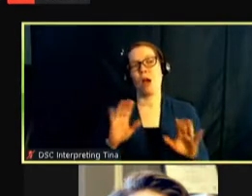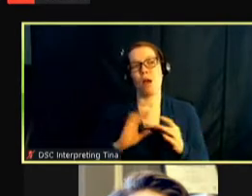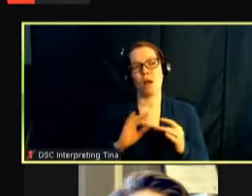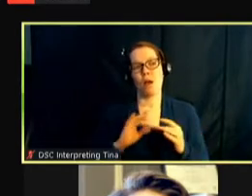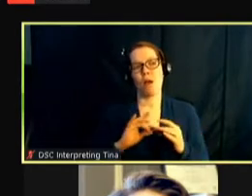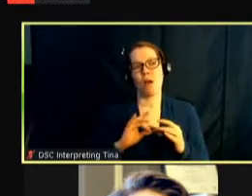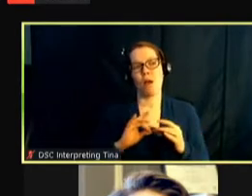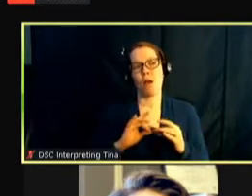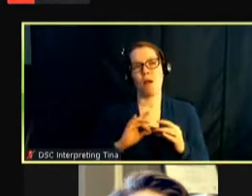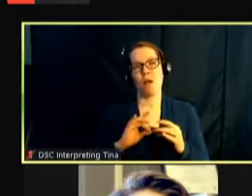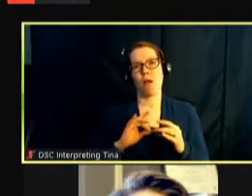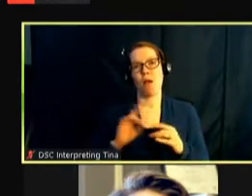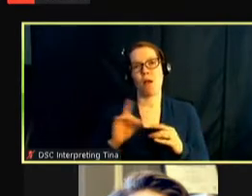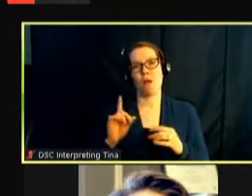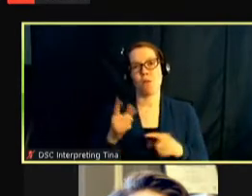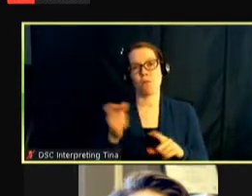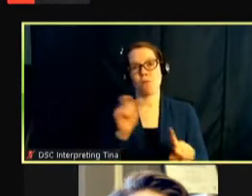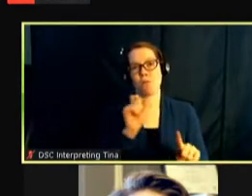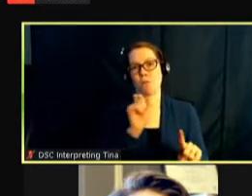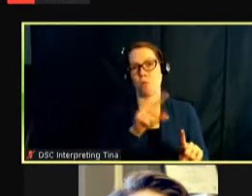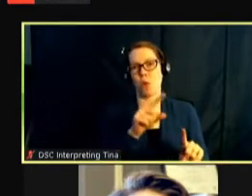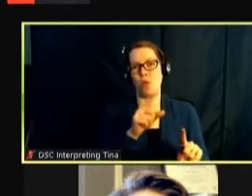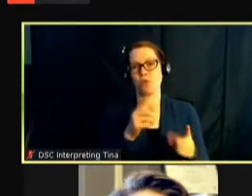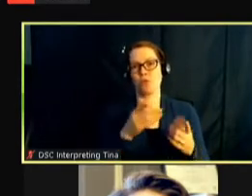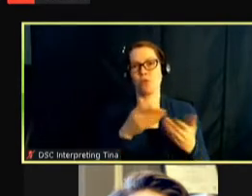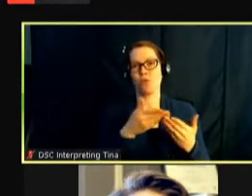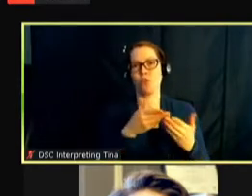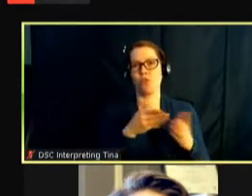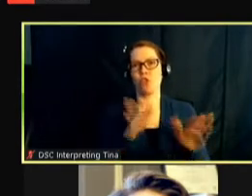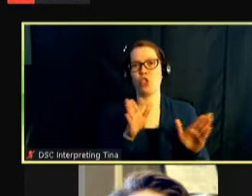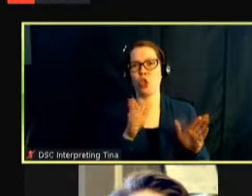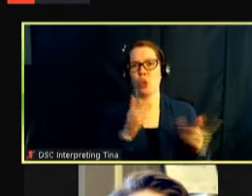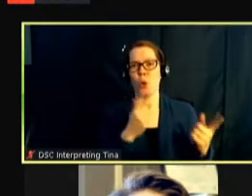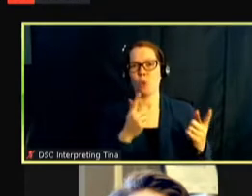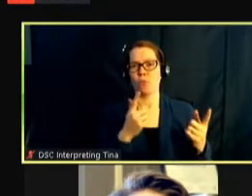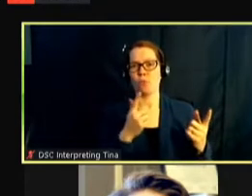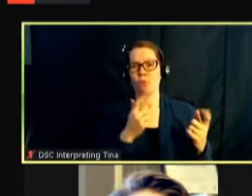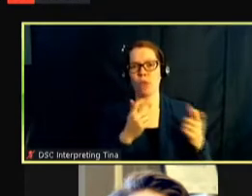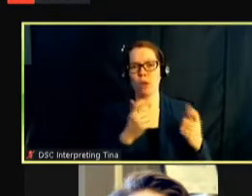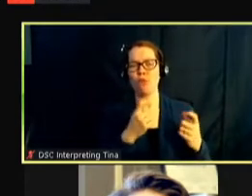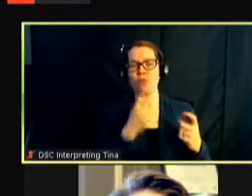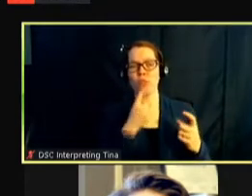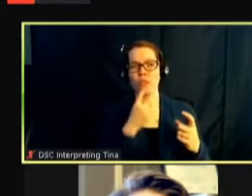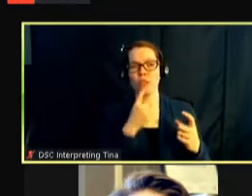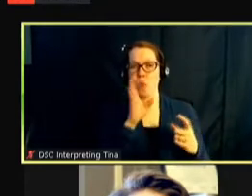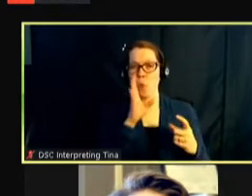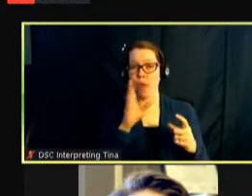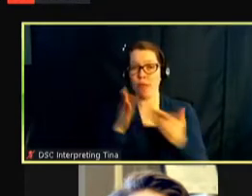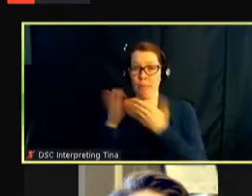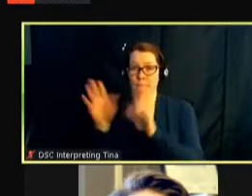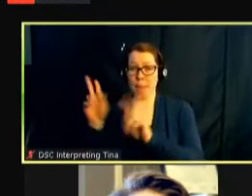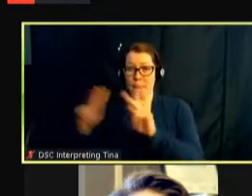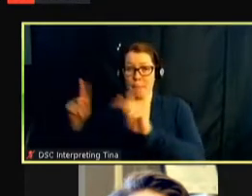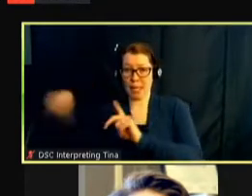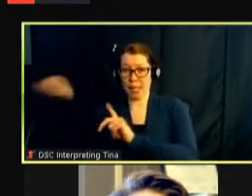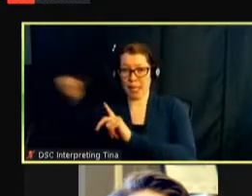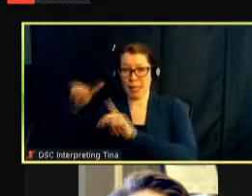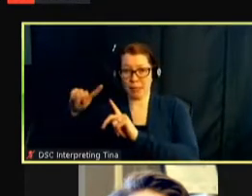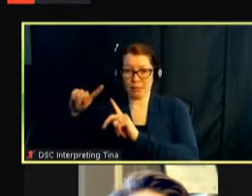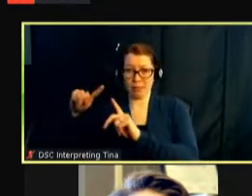The question is, when will the general public have access to the vaccination? So we're talking about that phase